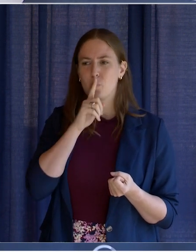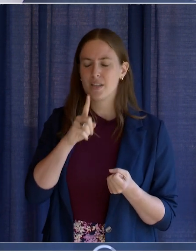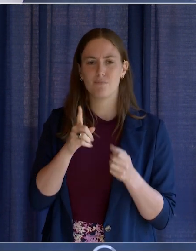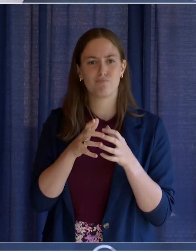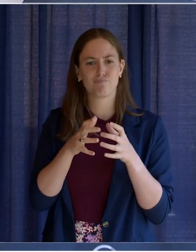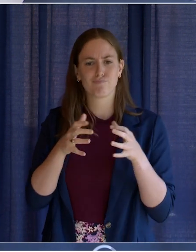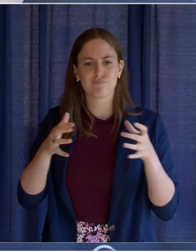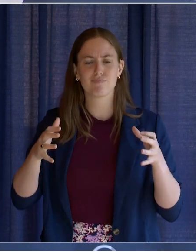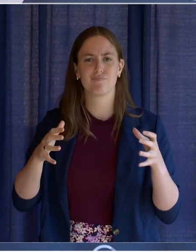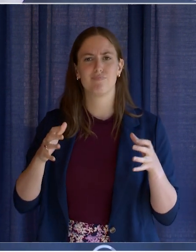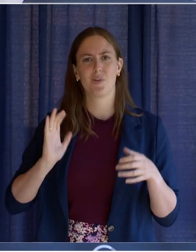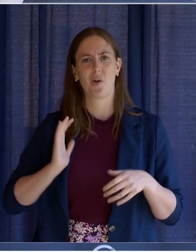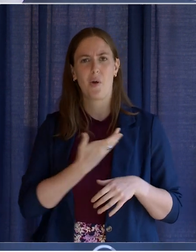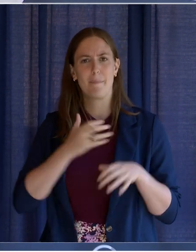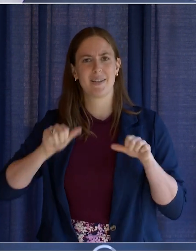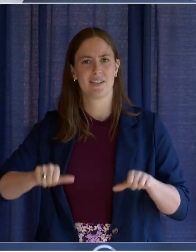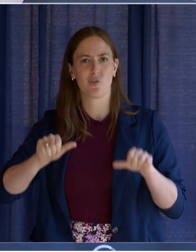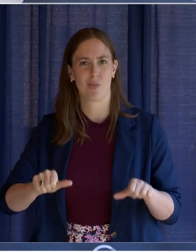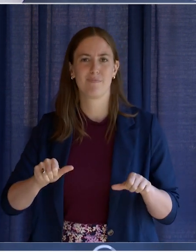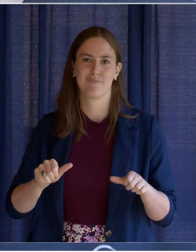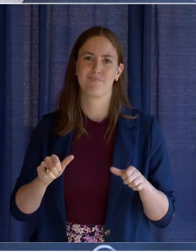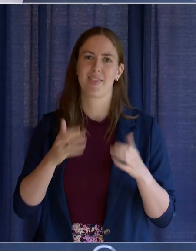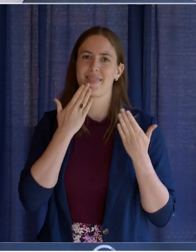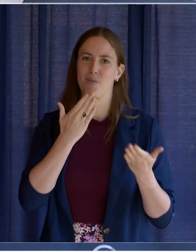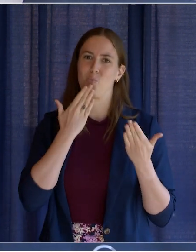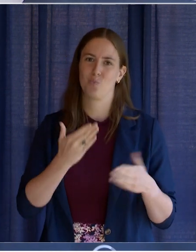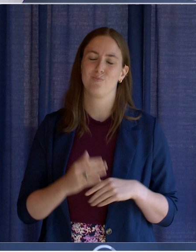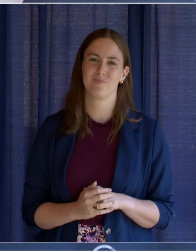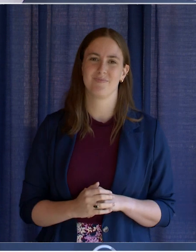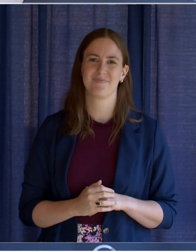technology powerhouse. So thank you again.